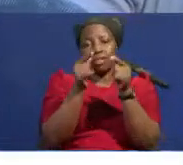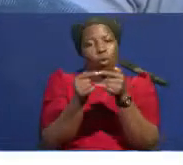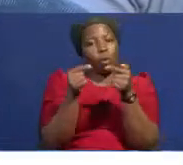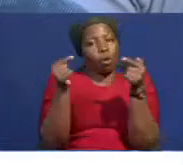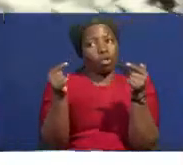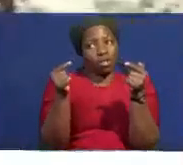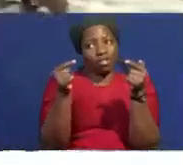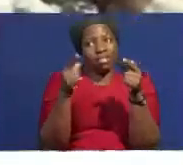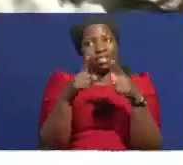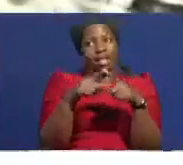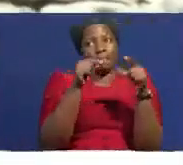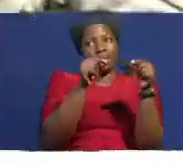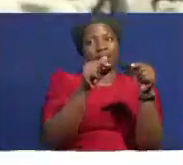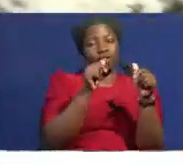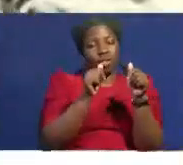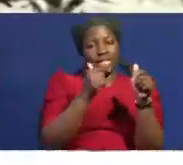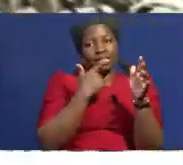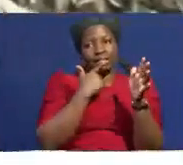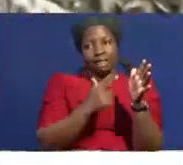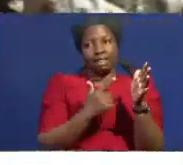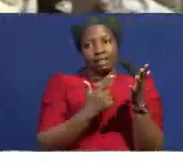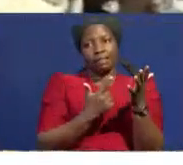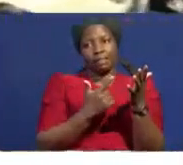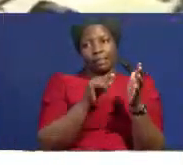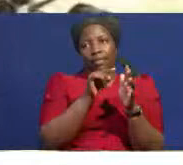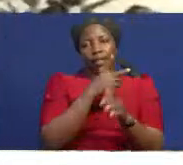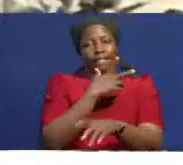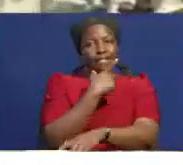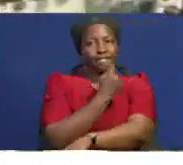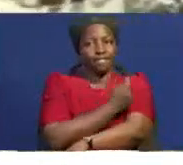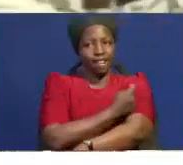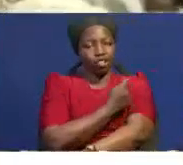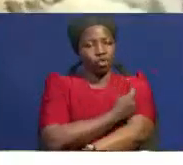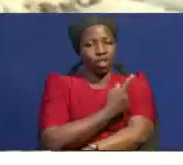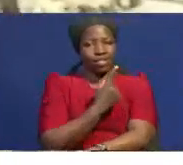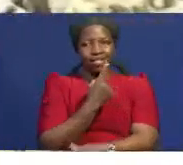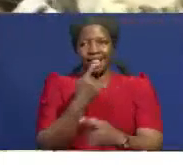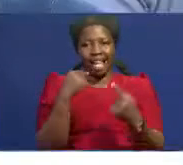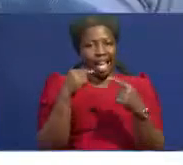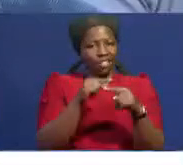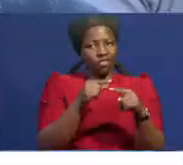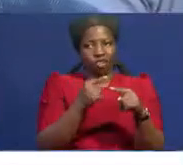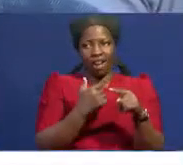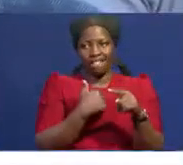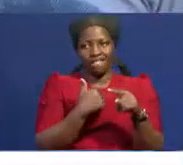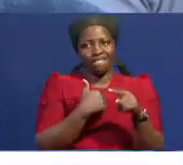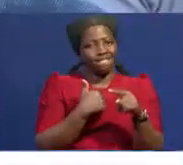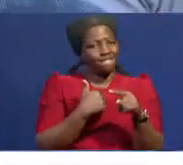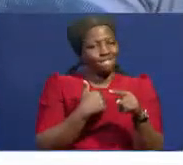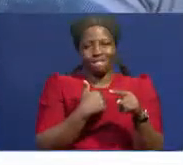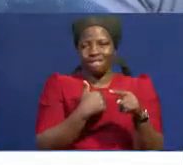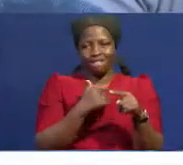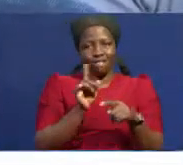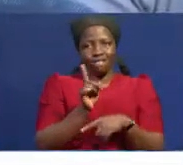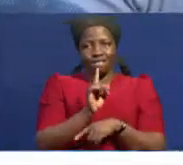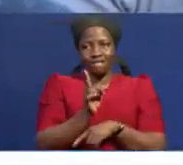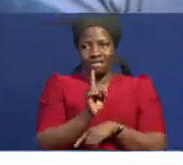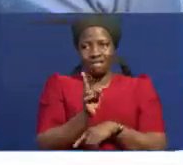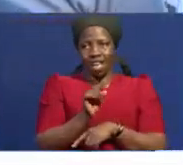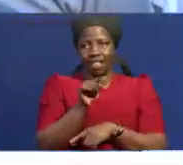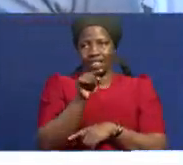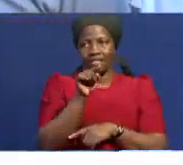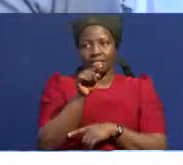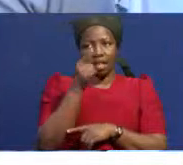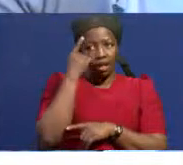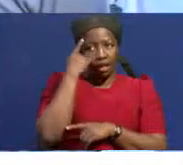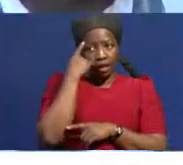We deny the fact that this vaccination is harmful. It is not harmful at all. It is